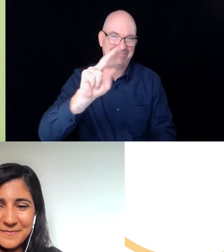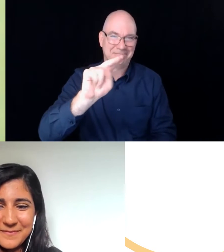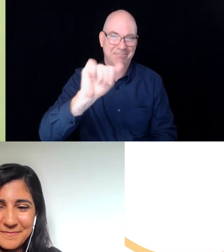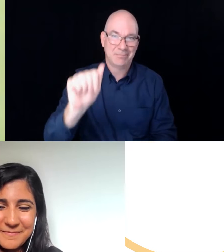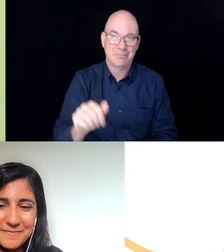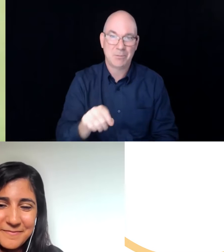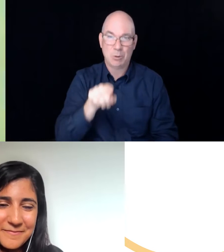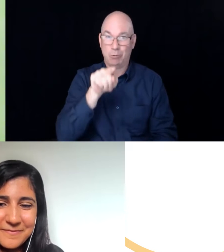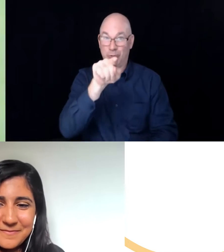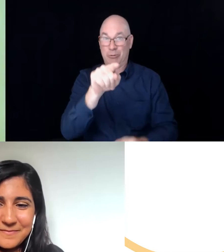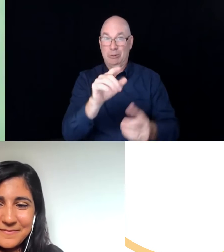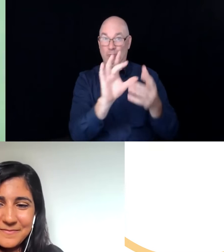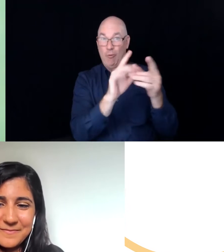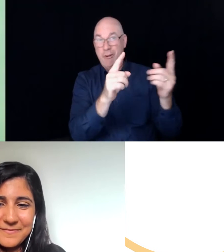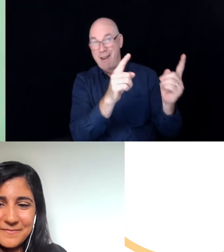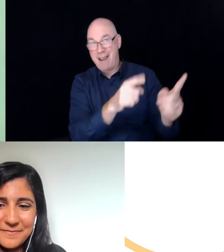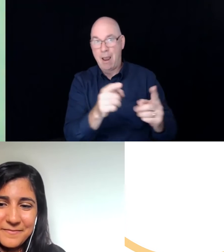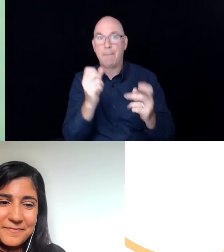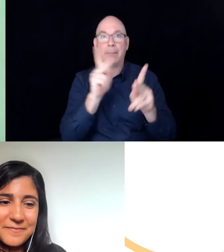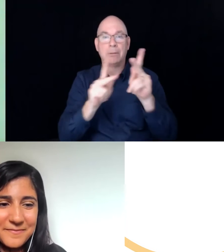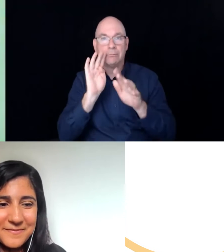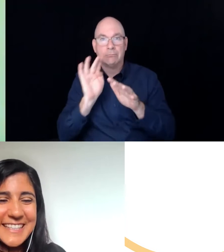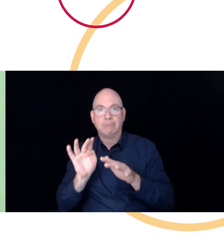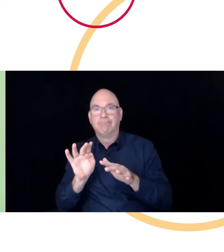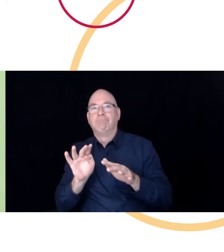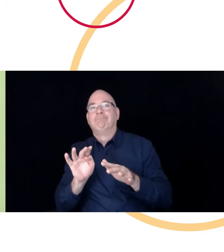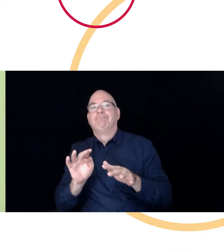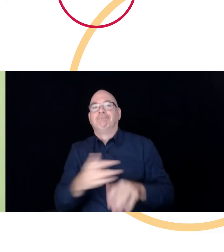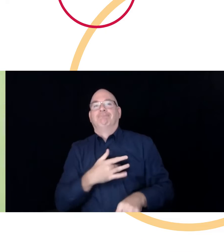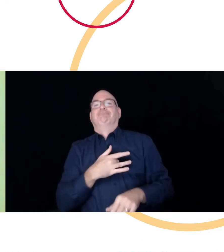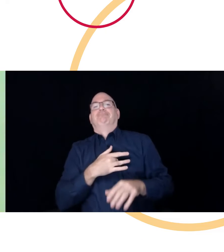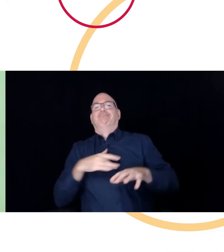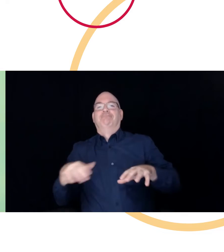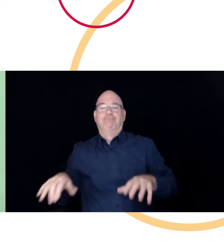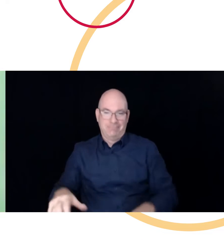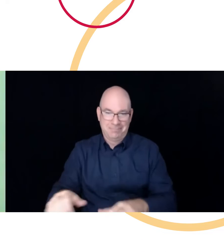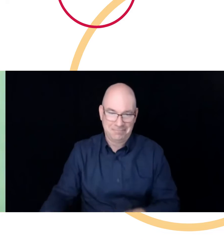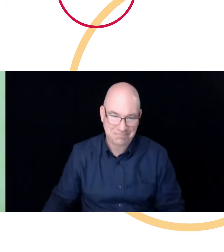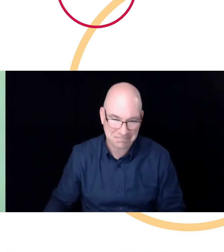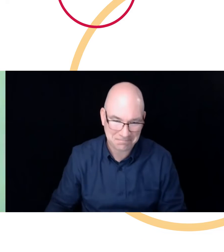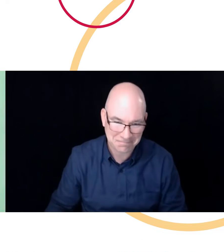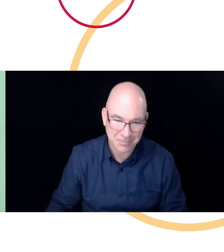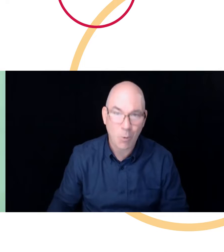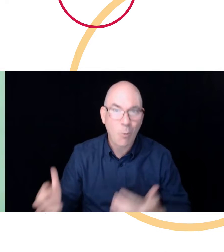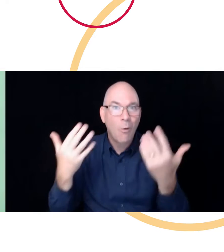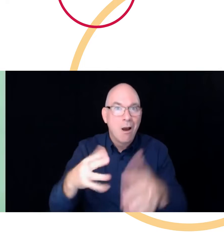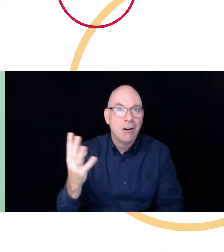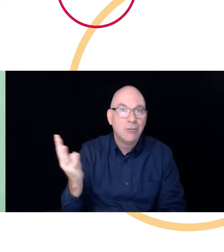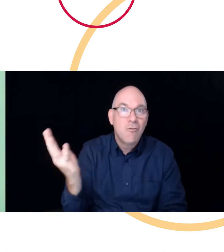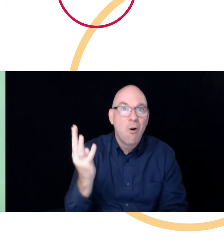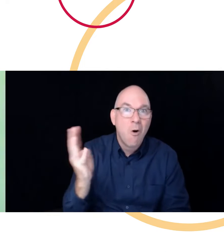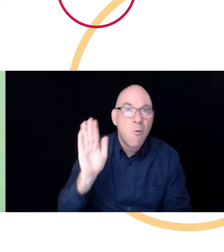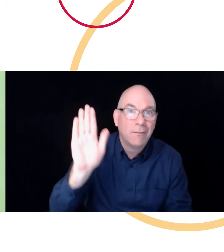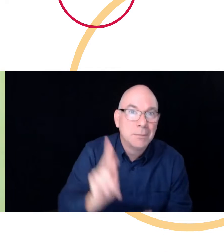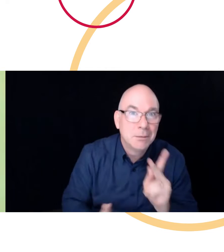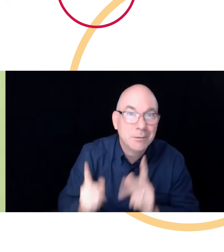is going to inspire many more people to actually swing into action. What a truly amazing group of individuals joining us today,